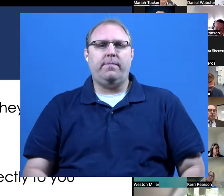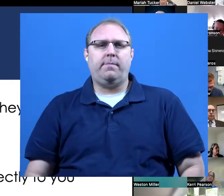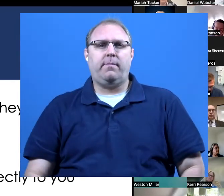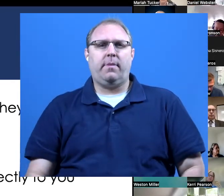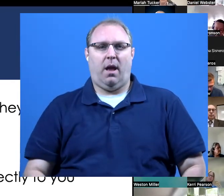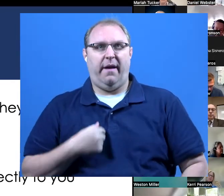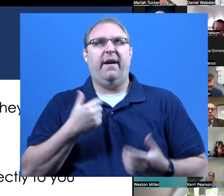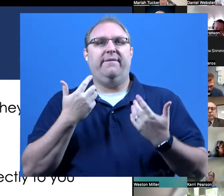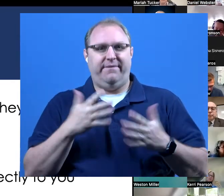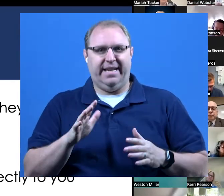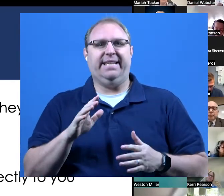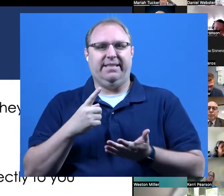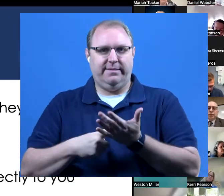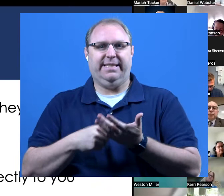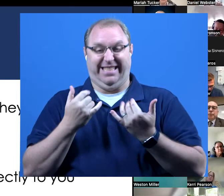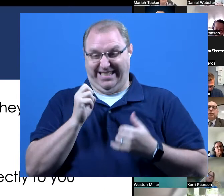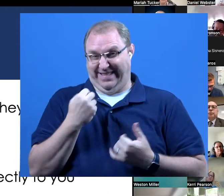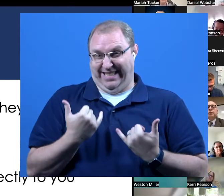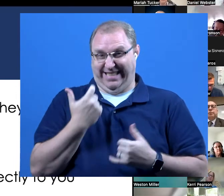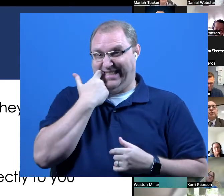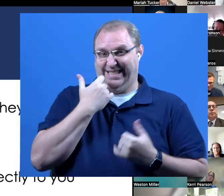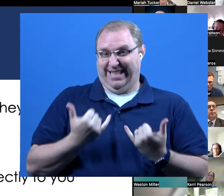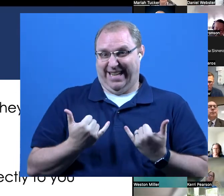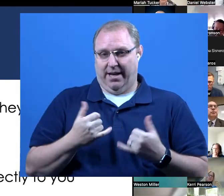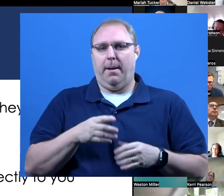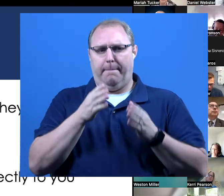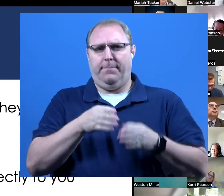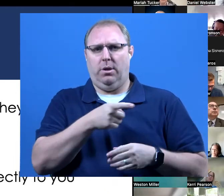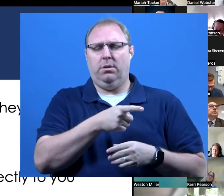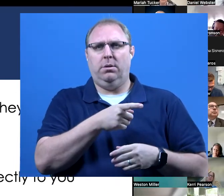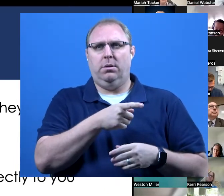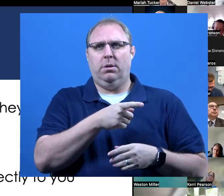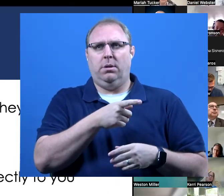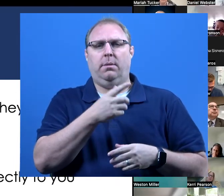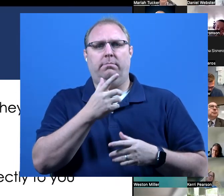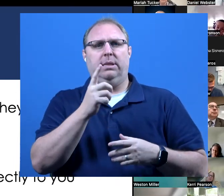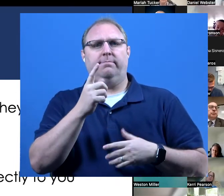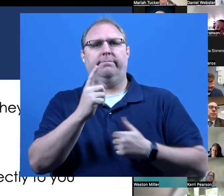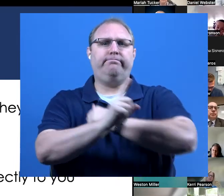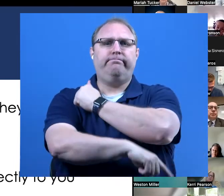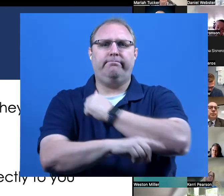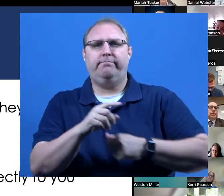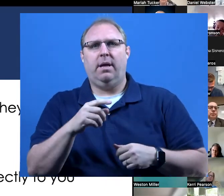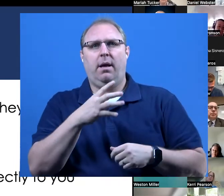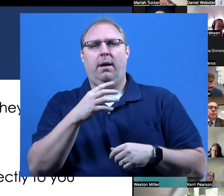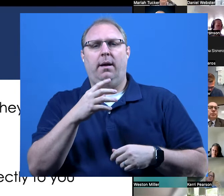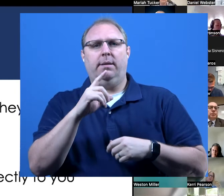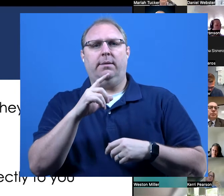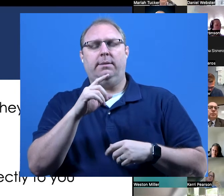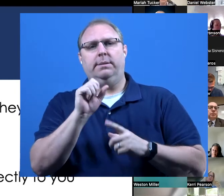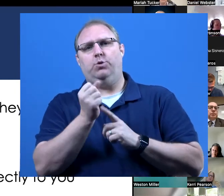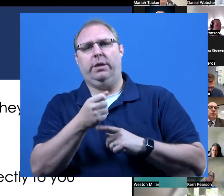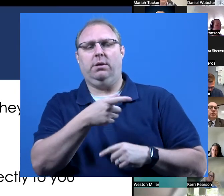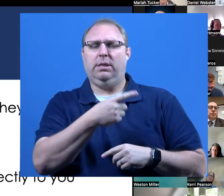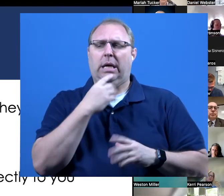somebody said, well, I need to reach out to the ADA coordinator. Well, I don't think anybody on this call or